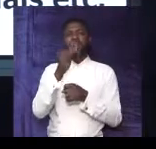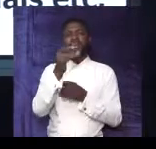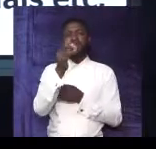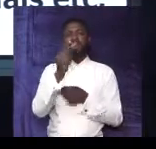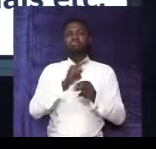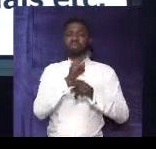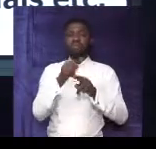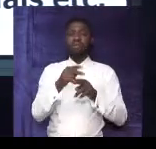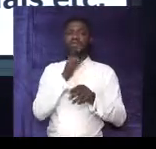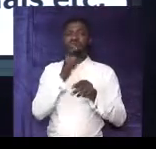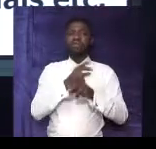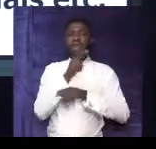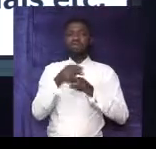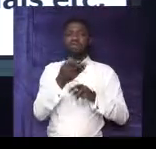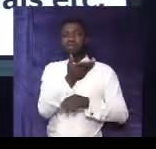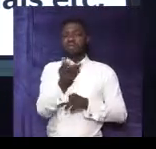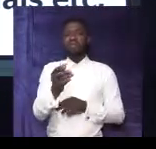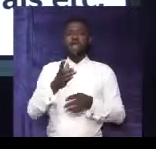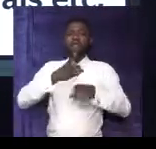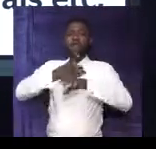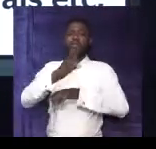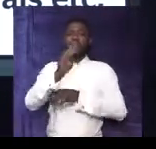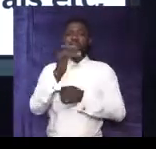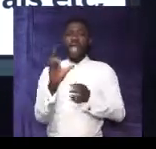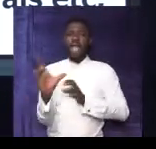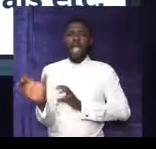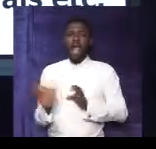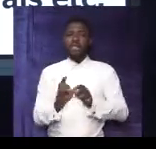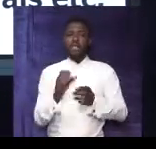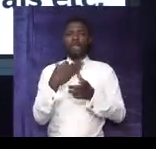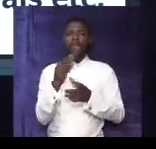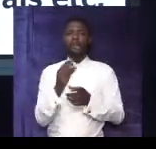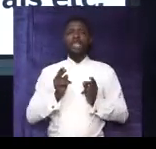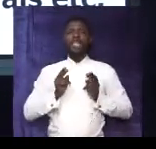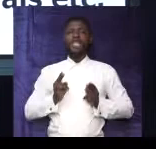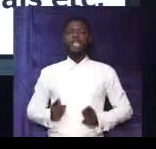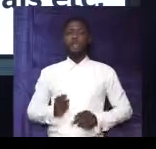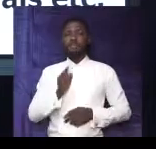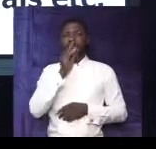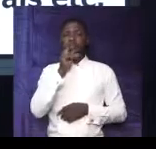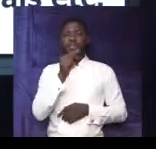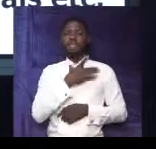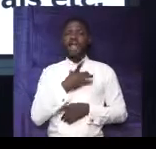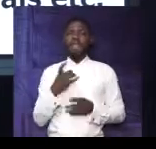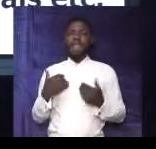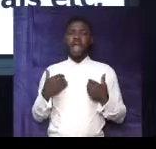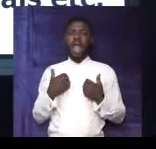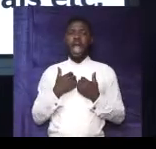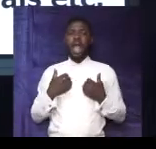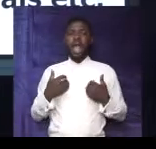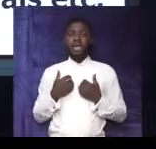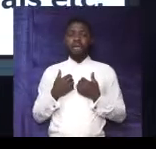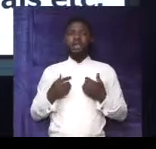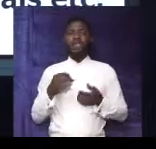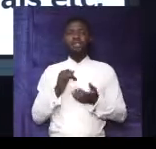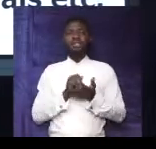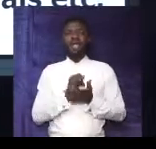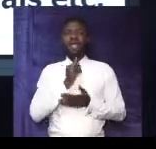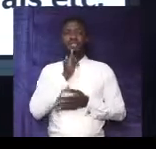artificial disasters? These are disasters caused by actions of human beings and